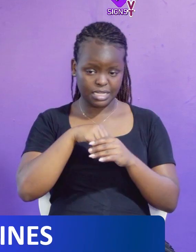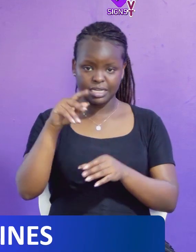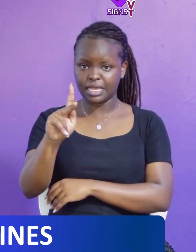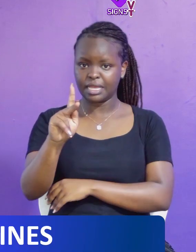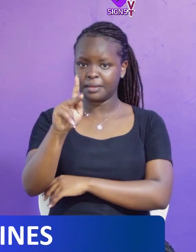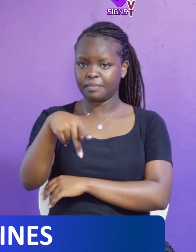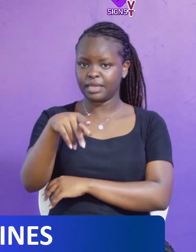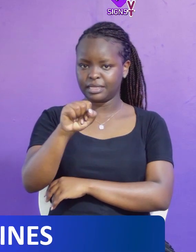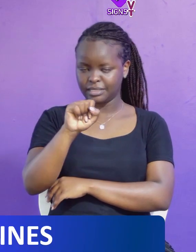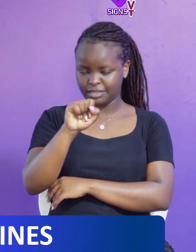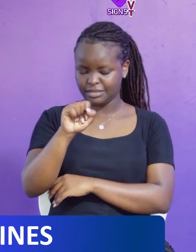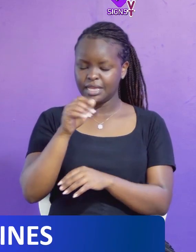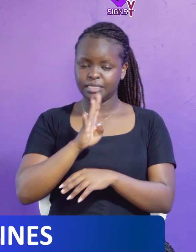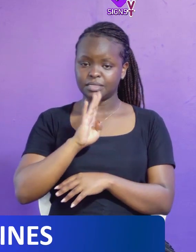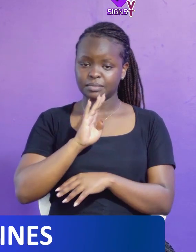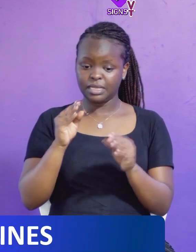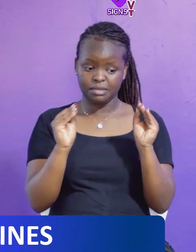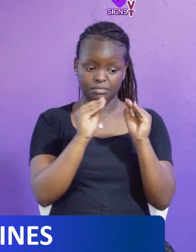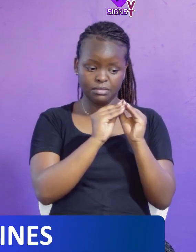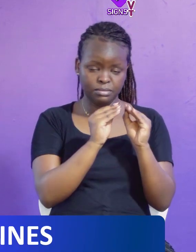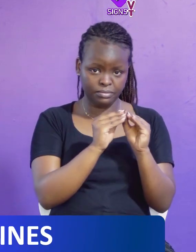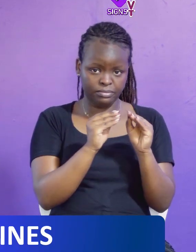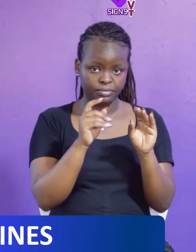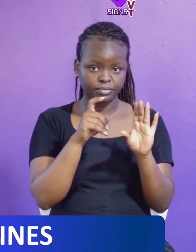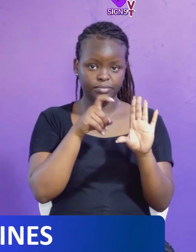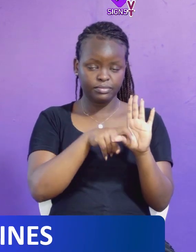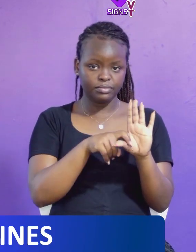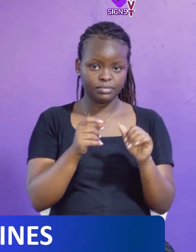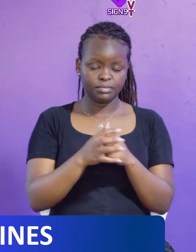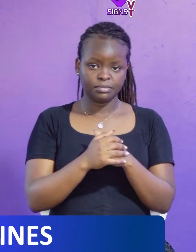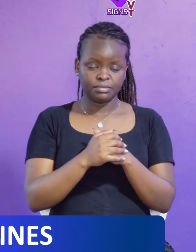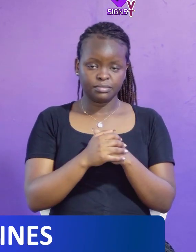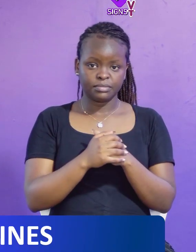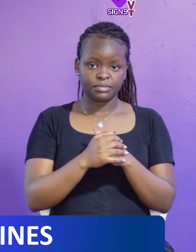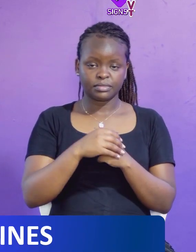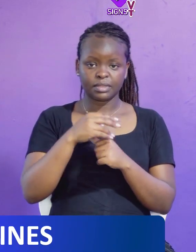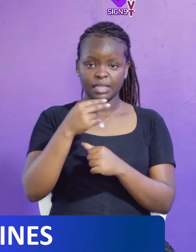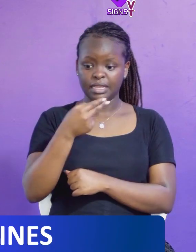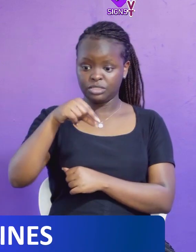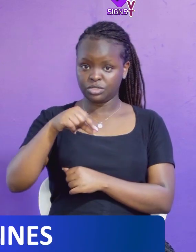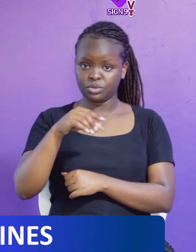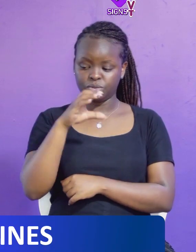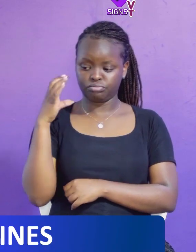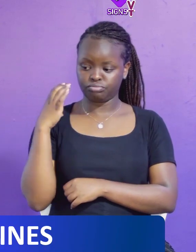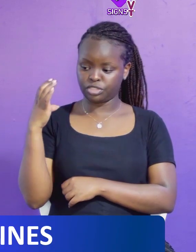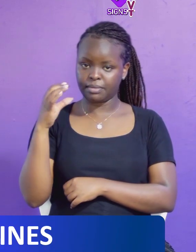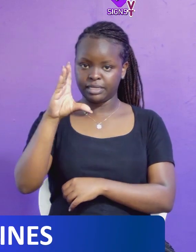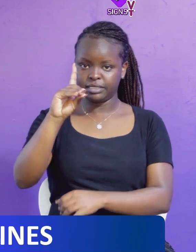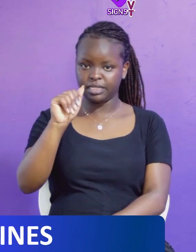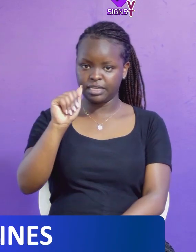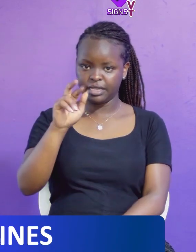Service. Speaking at a joint meeting in Nairobi, EACC headquarters, the Commission's chairman, David Oginde, said